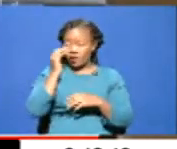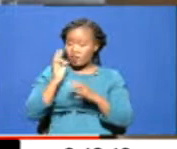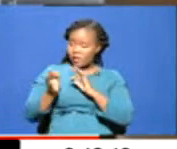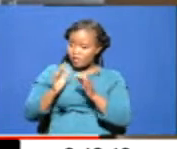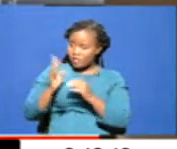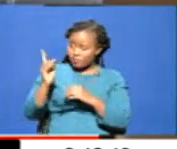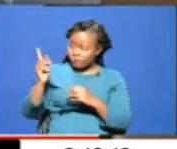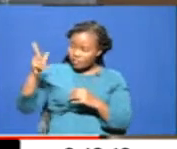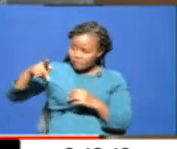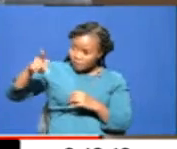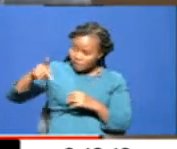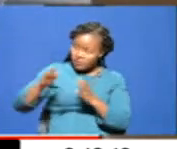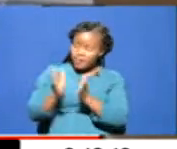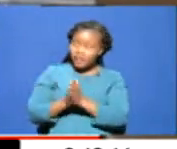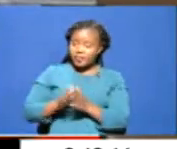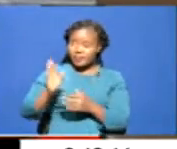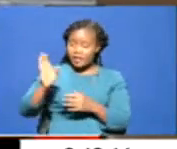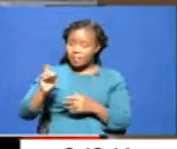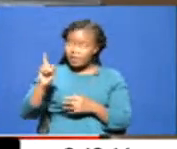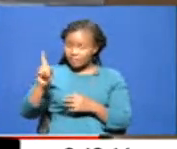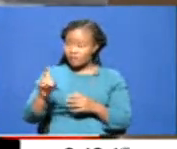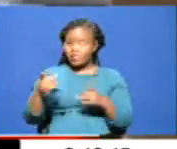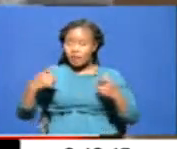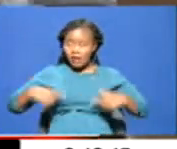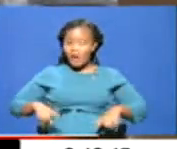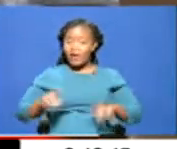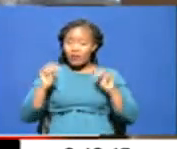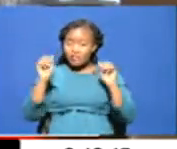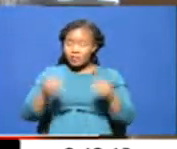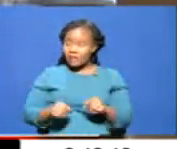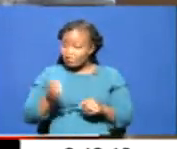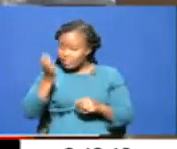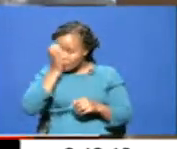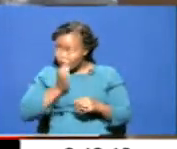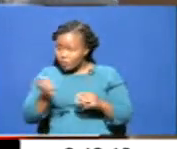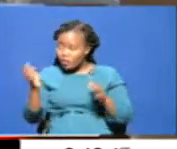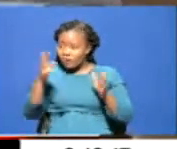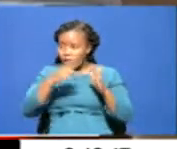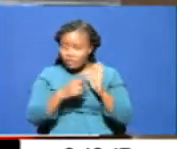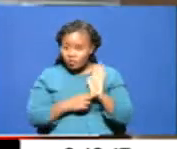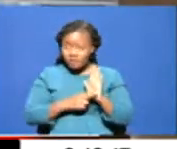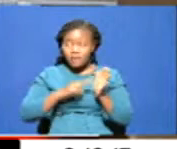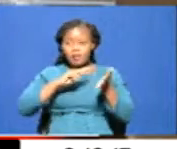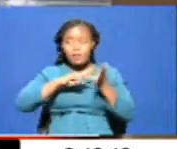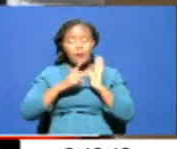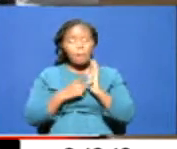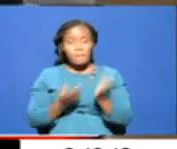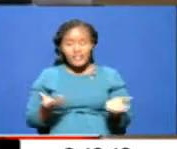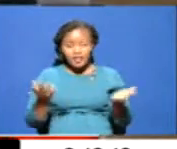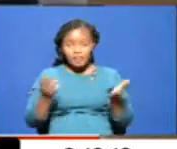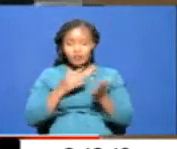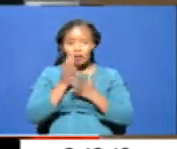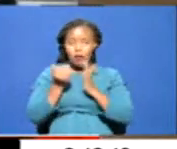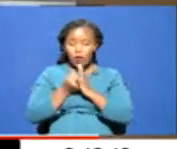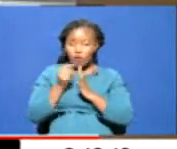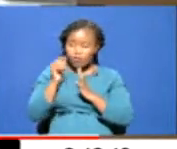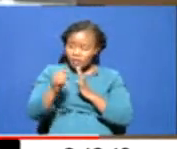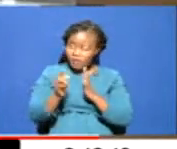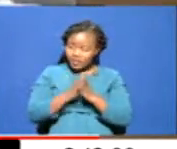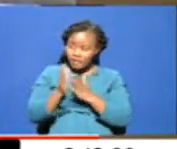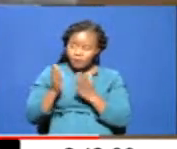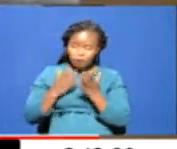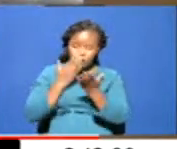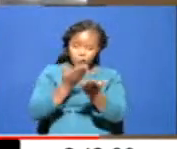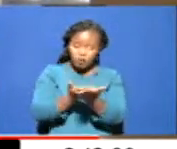executive can be allowed to flout those regulations, it means that those regulations and those and the provisions of the Sports